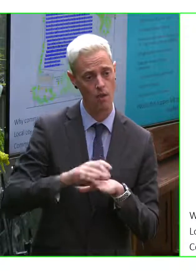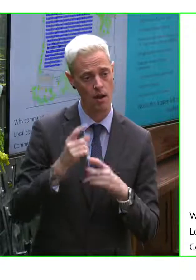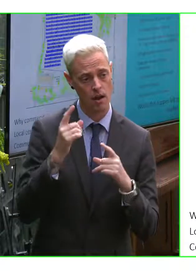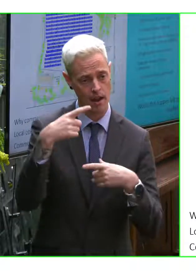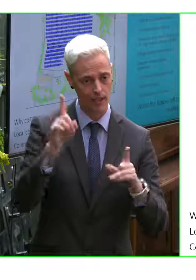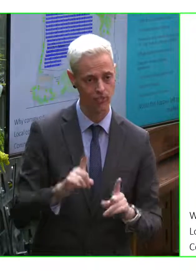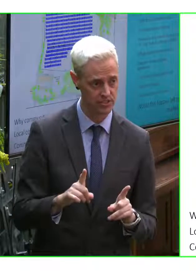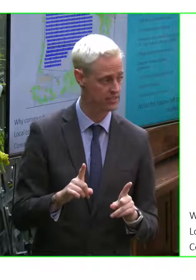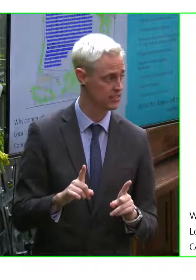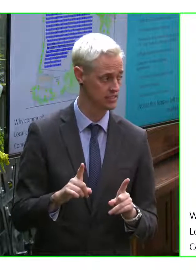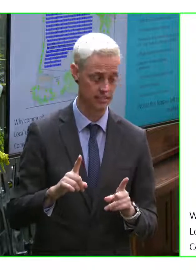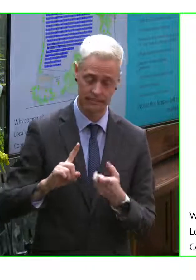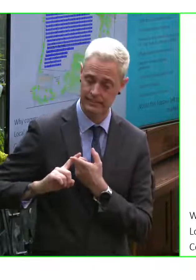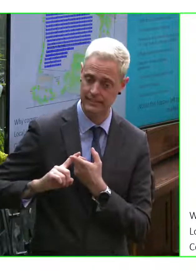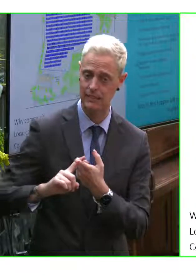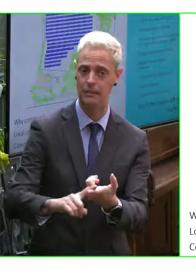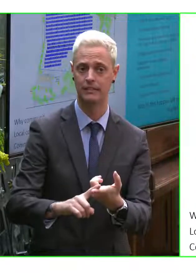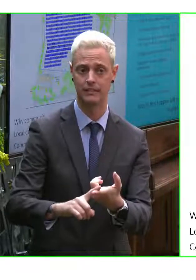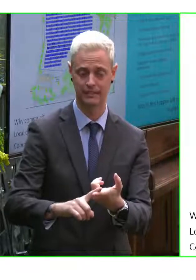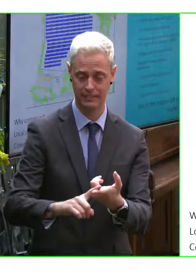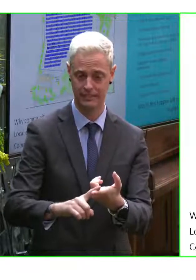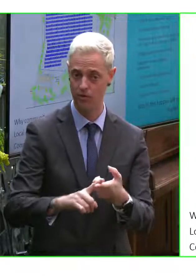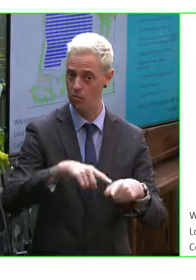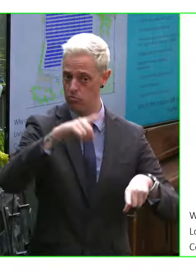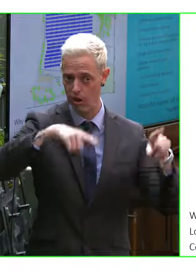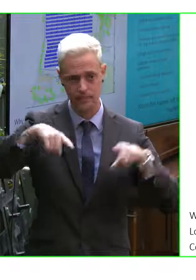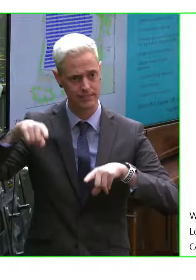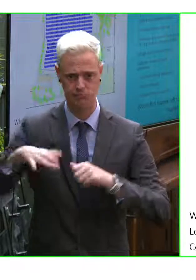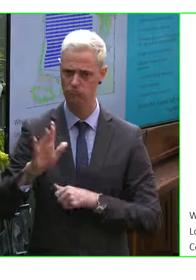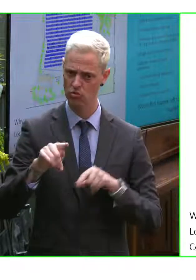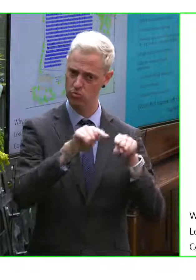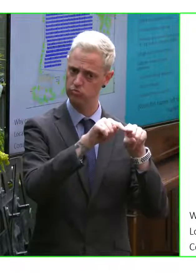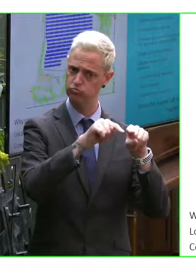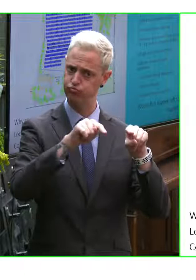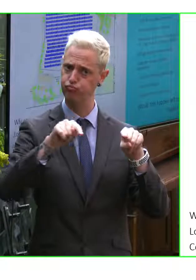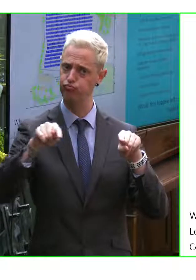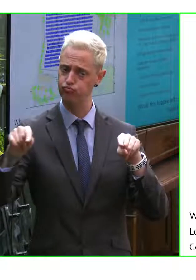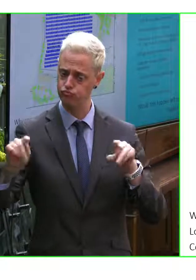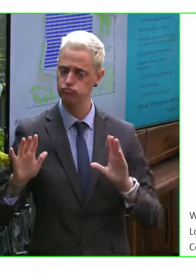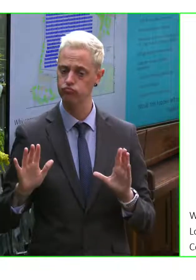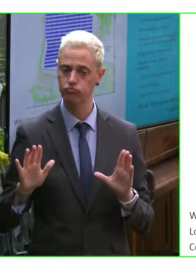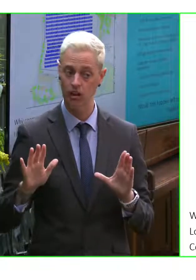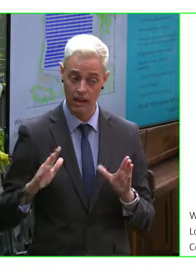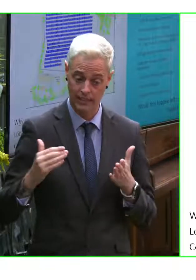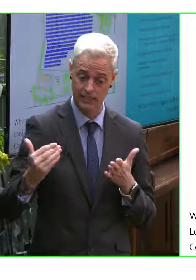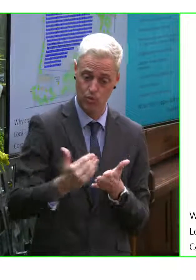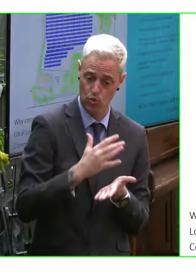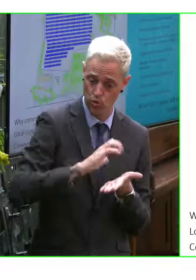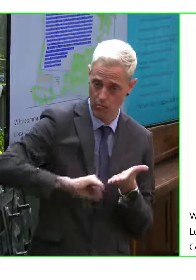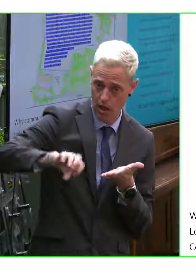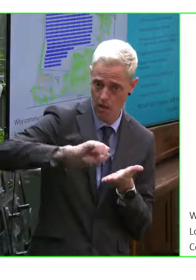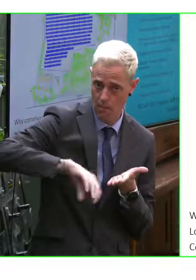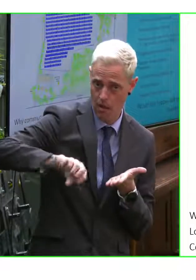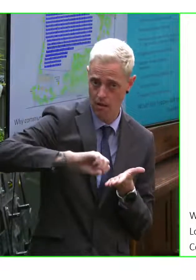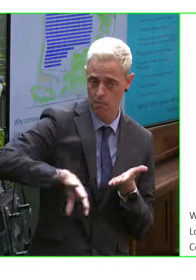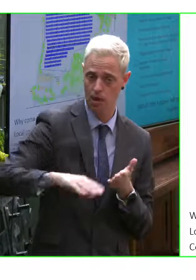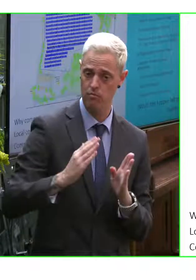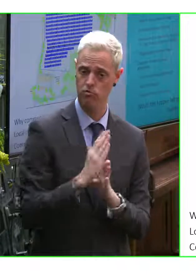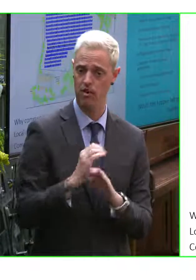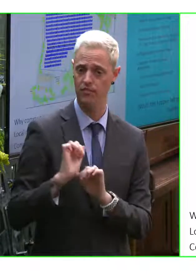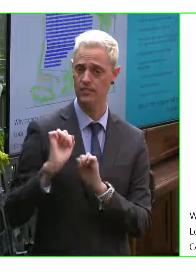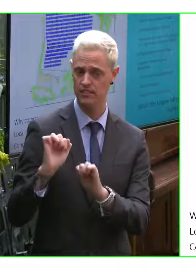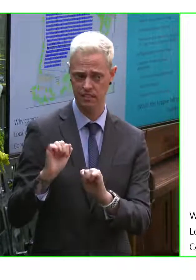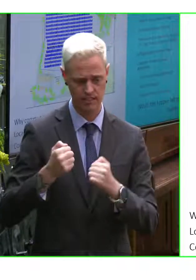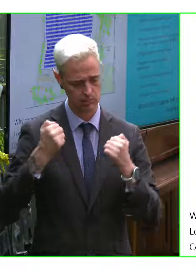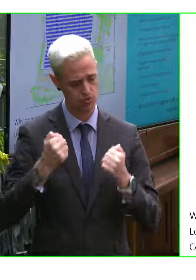stability from price fluctuations, and security of supply. And it's a real